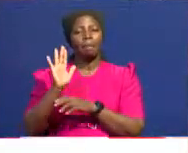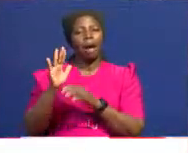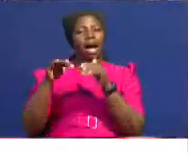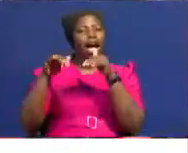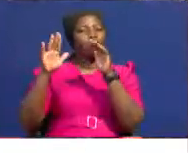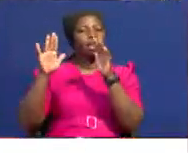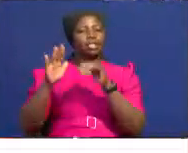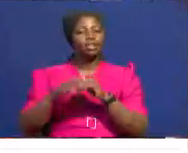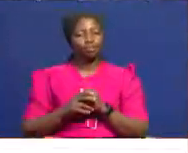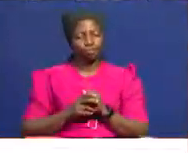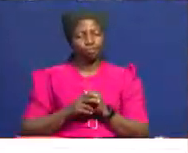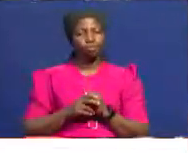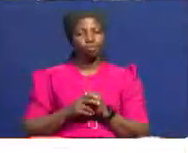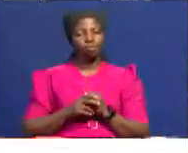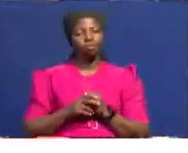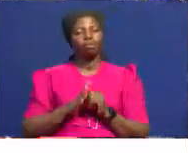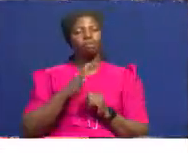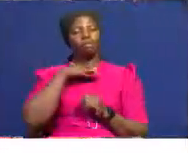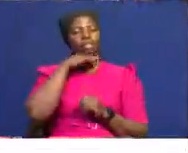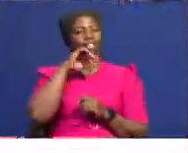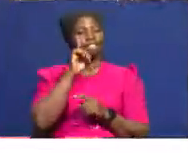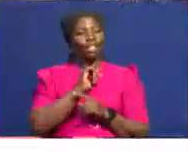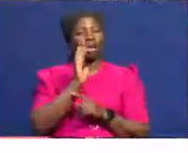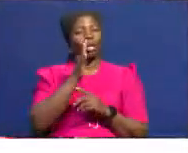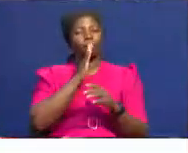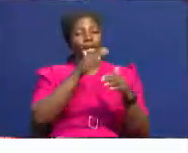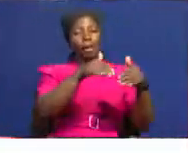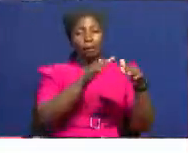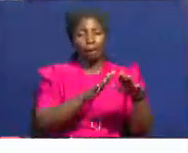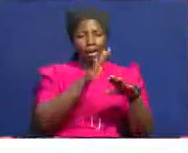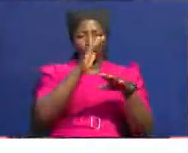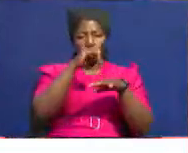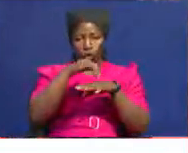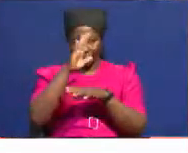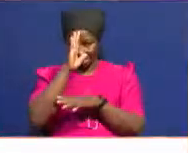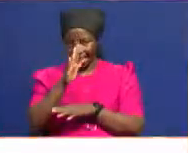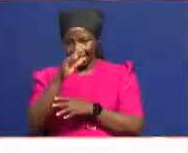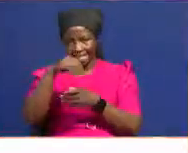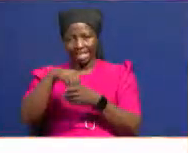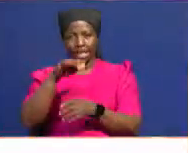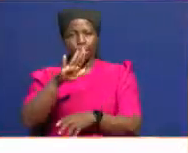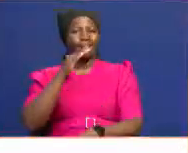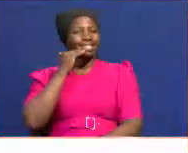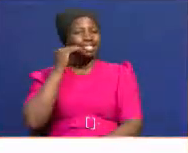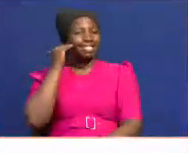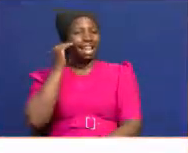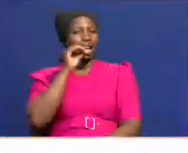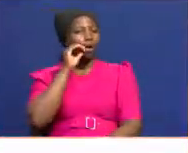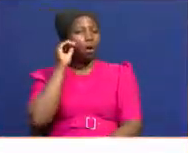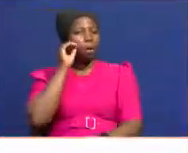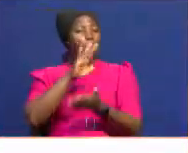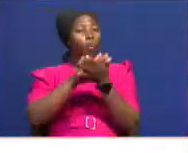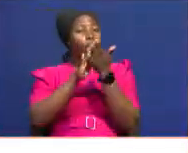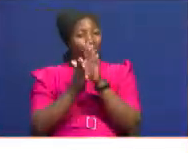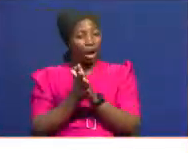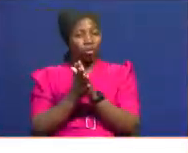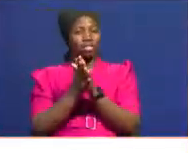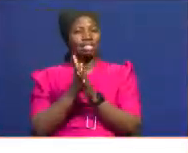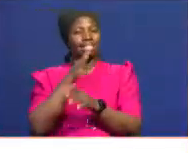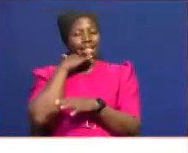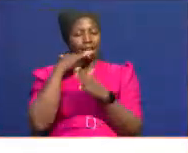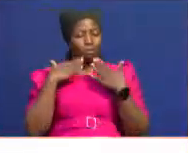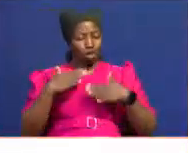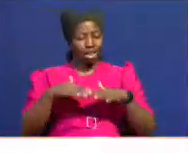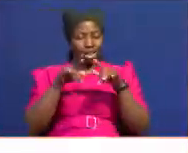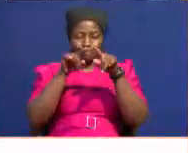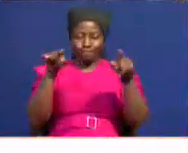externally. The fallen general will be buried on Sunday in his Siaya home without a casket, a show of humility